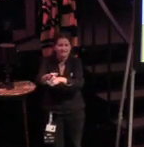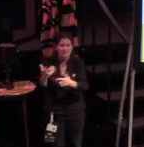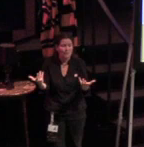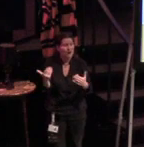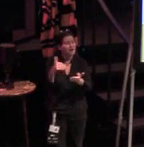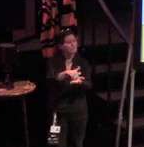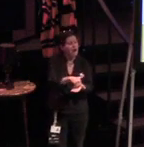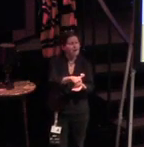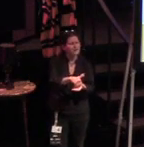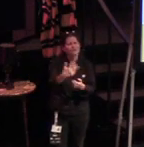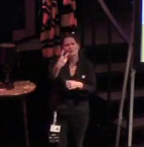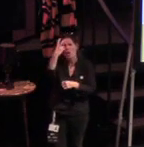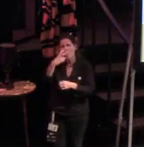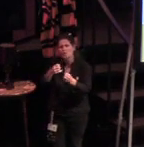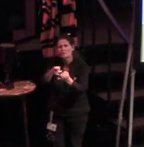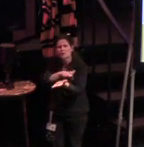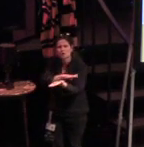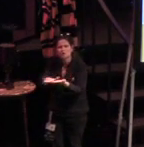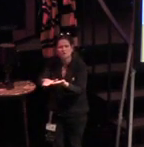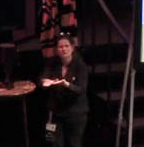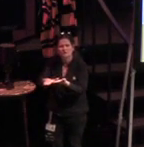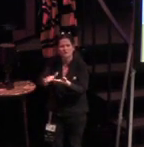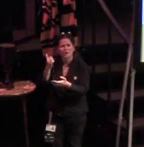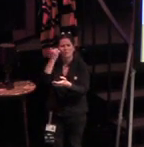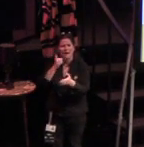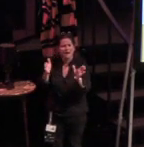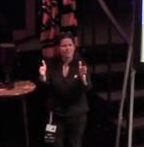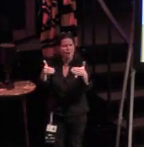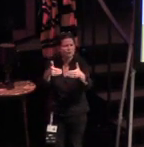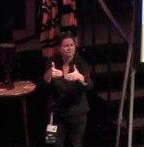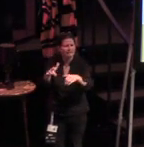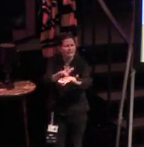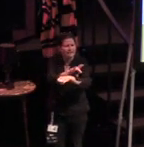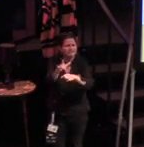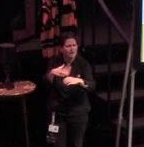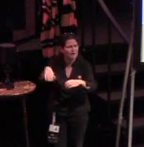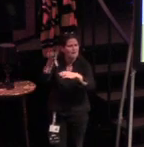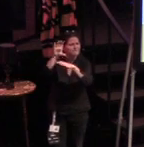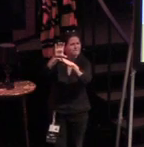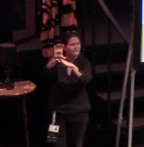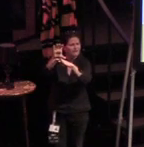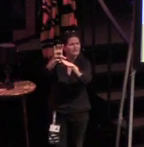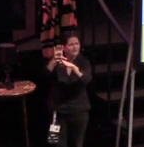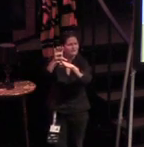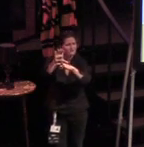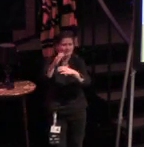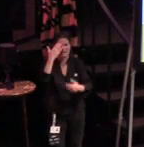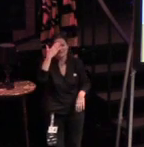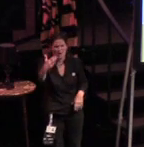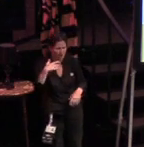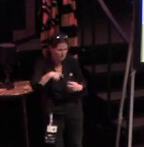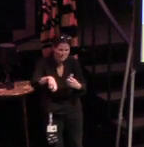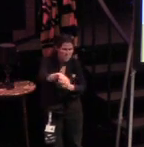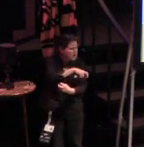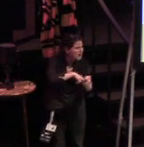is the black box theater above O'Neill's pub in Chalmers bush and I knew that O'Neill's really well I didn't know the theaters it took me ages like walking up and down